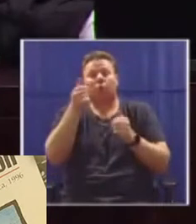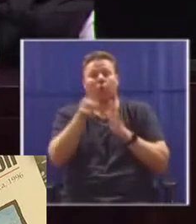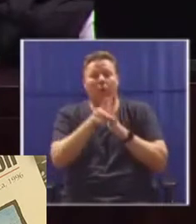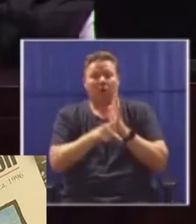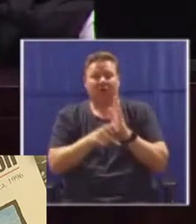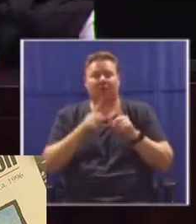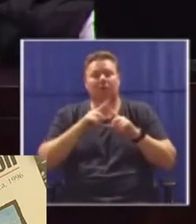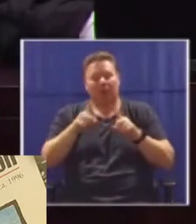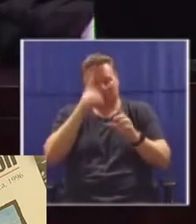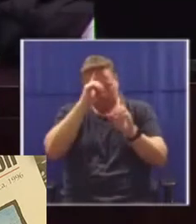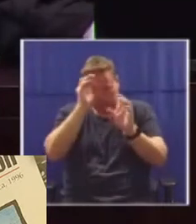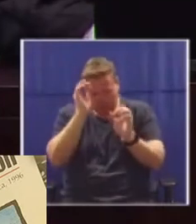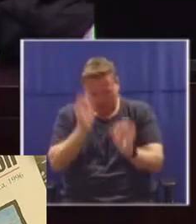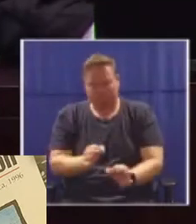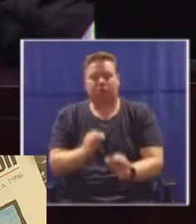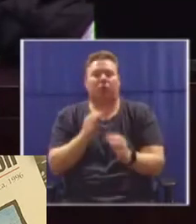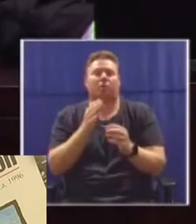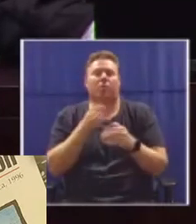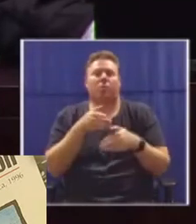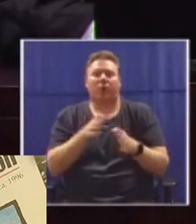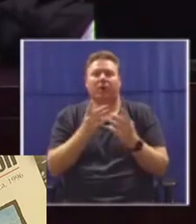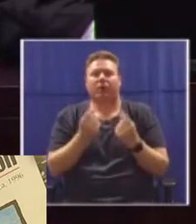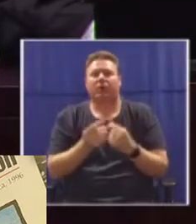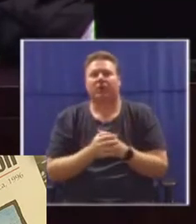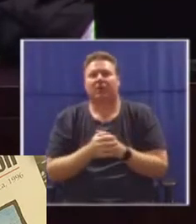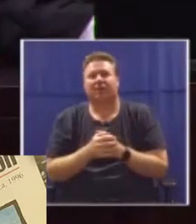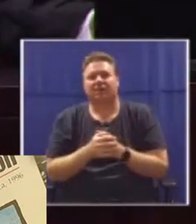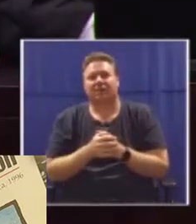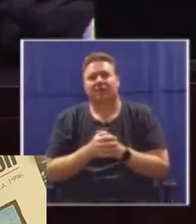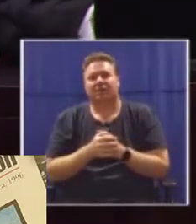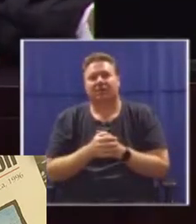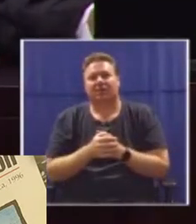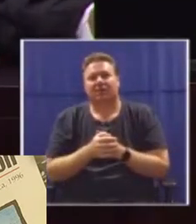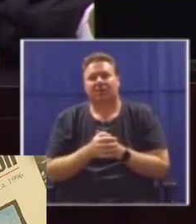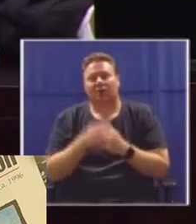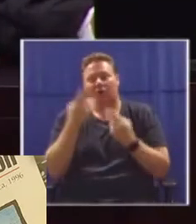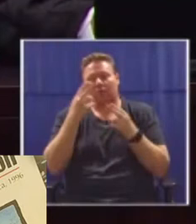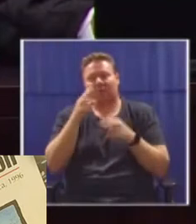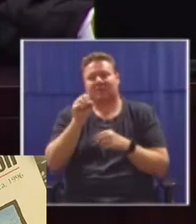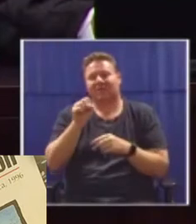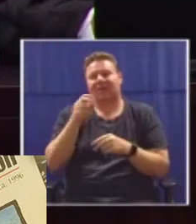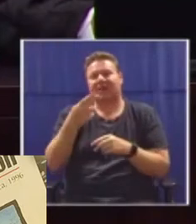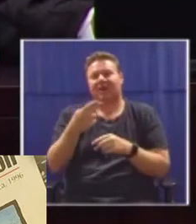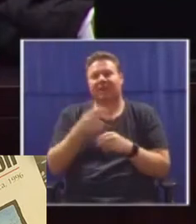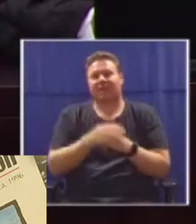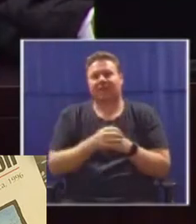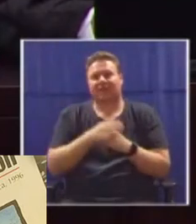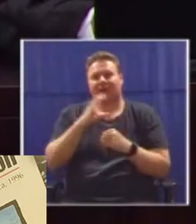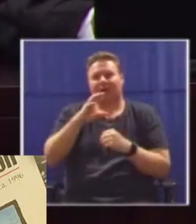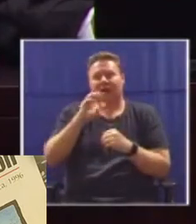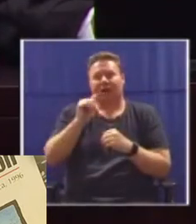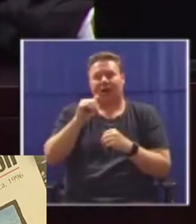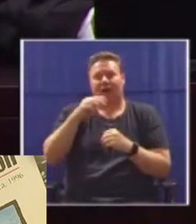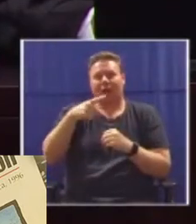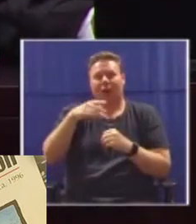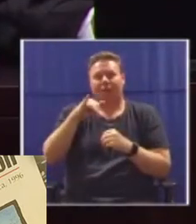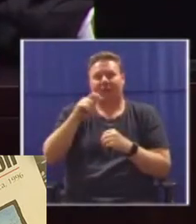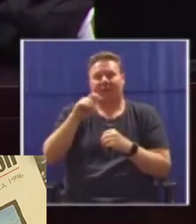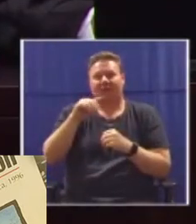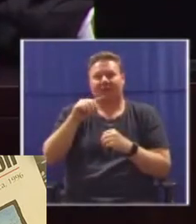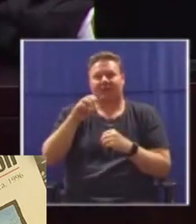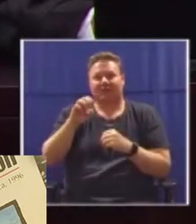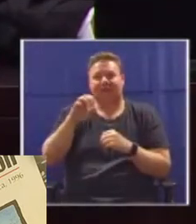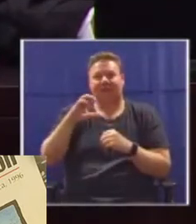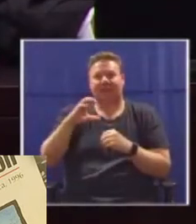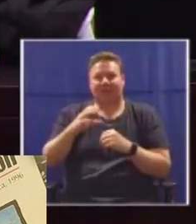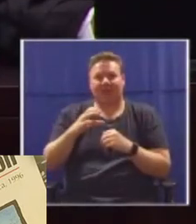going to be very decisive. But also the fact that Honorable John Steyn-Naize has a Capitec bank account, something that the president